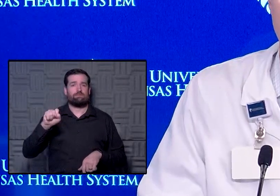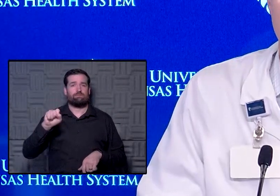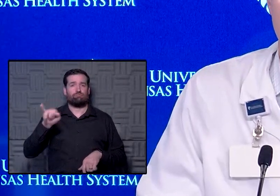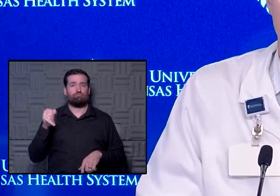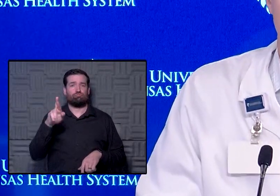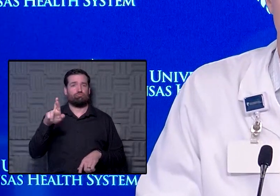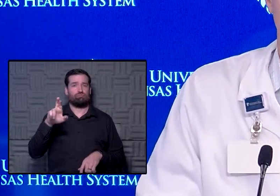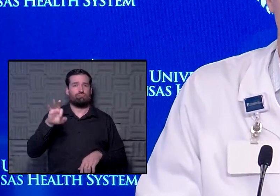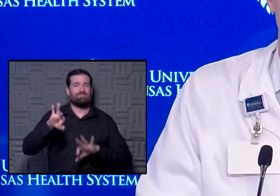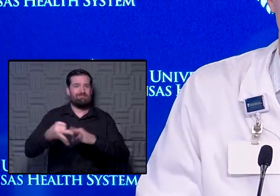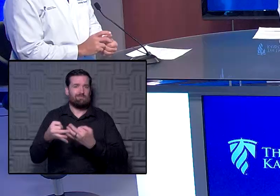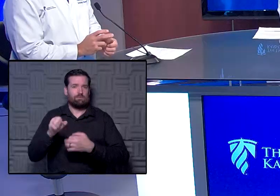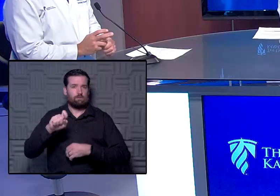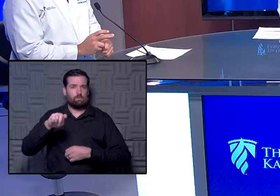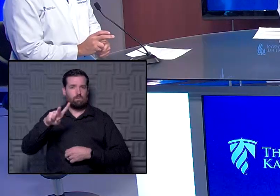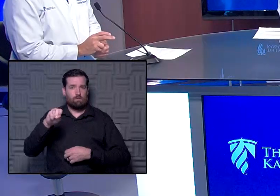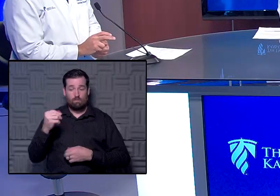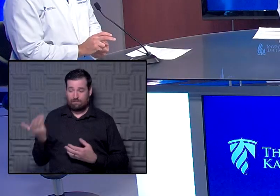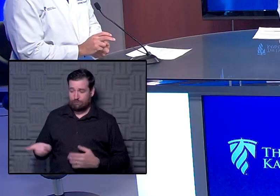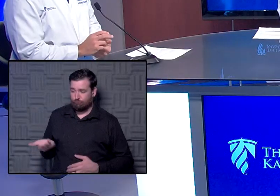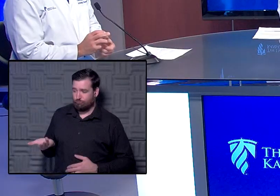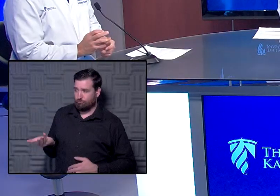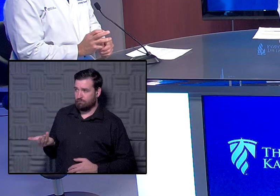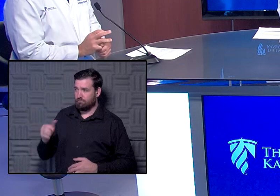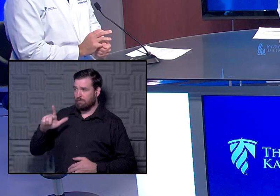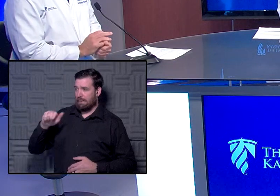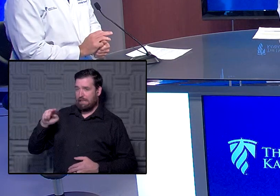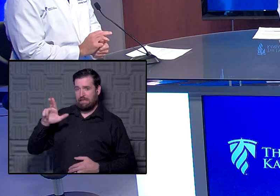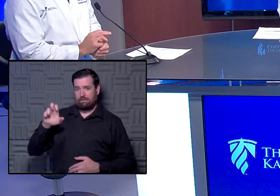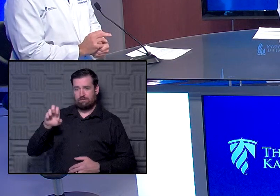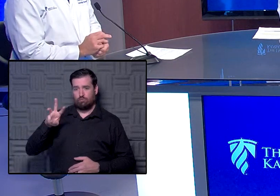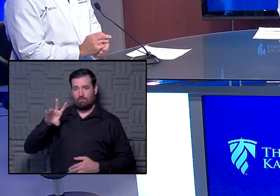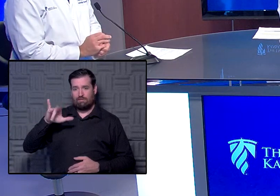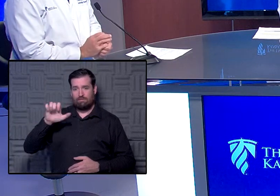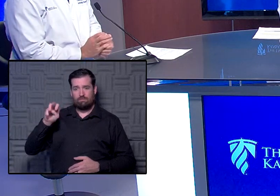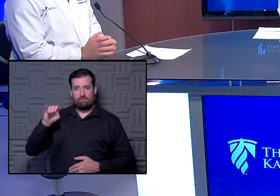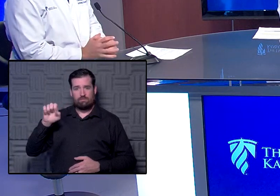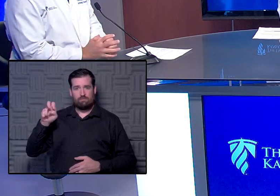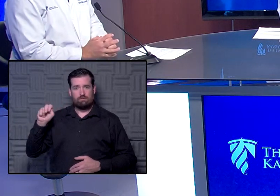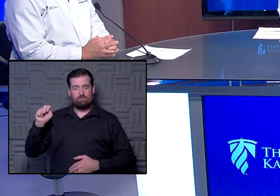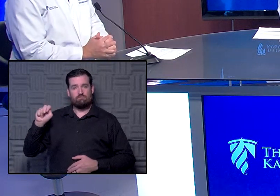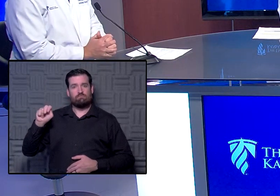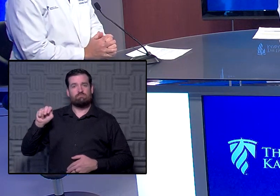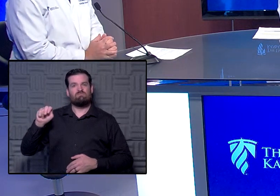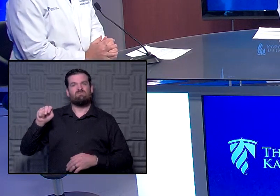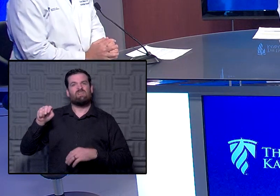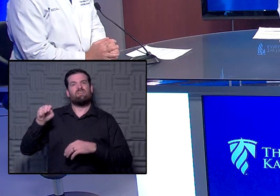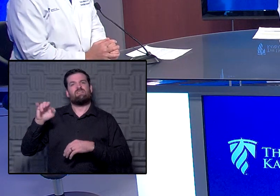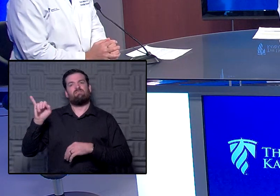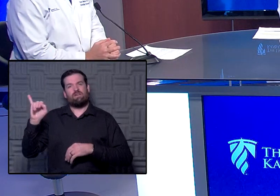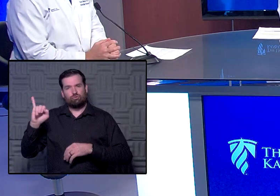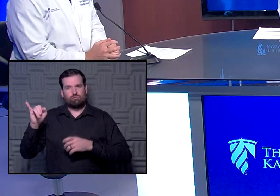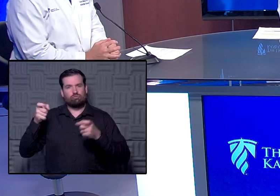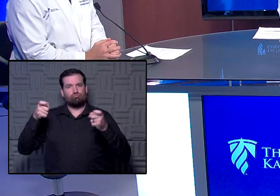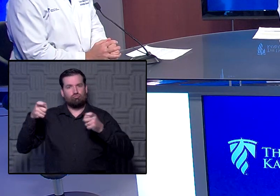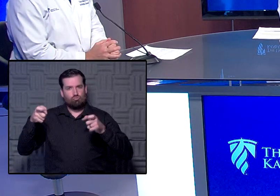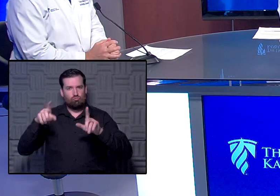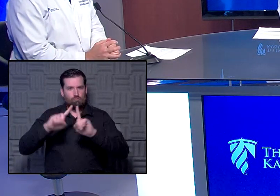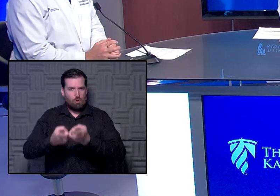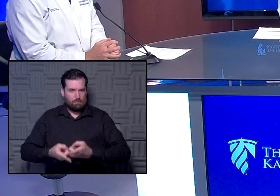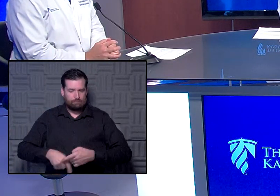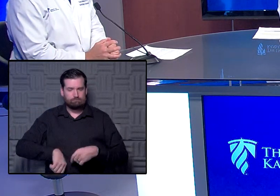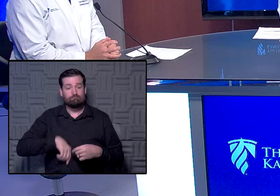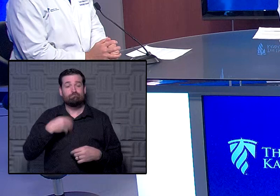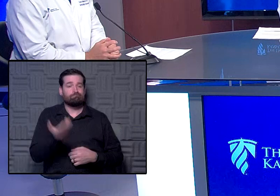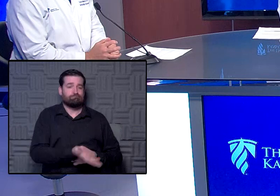Studio. In studio, joining me today, Lance Williams, Supervisor of our Infection Prevention and Control Department,